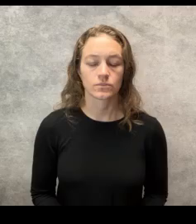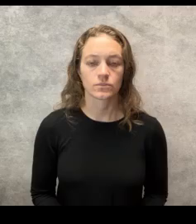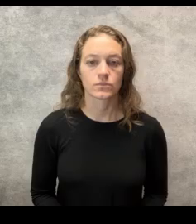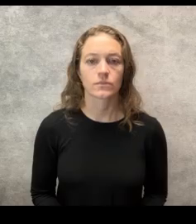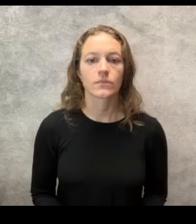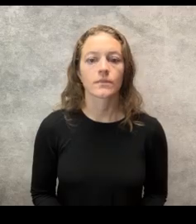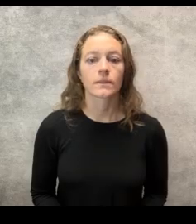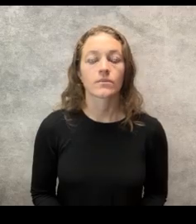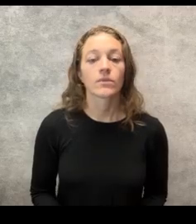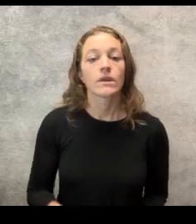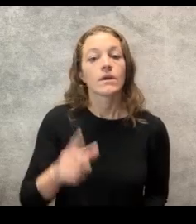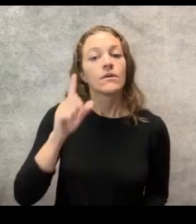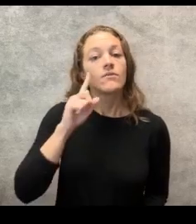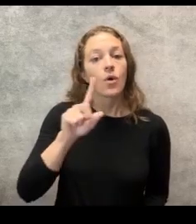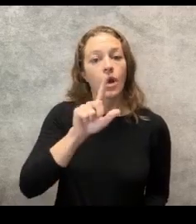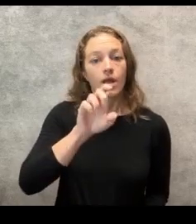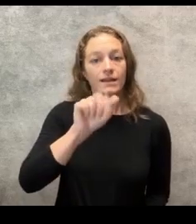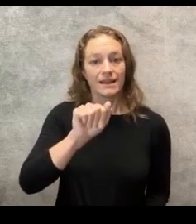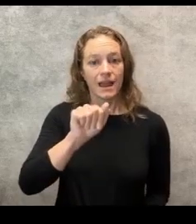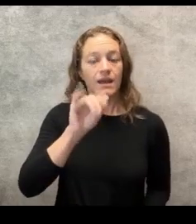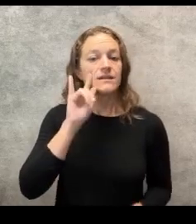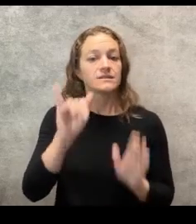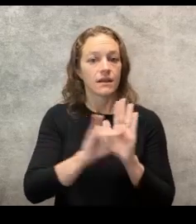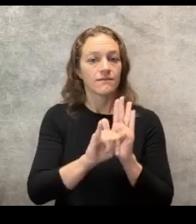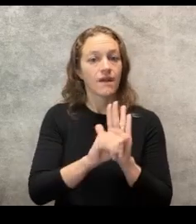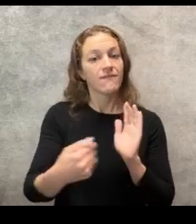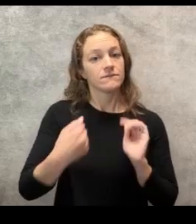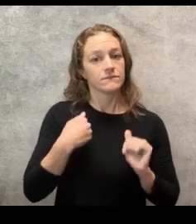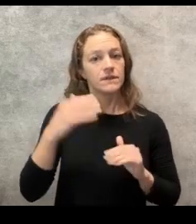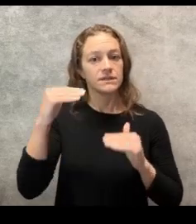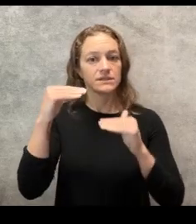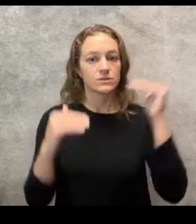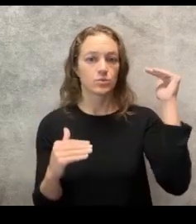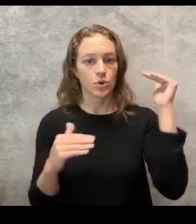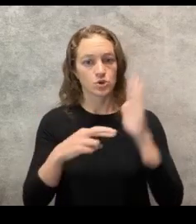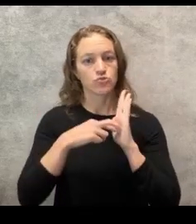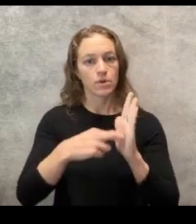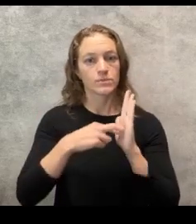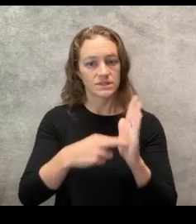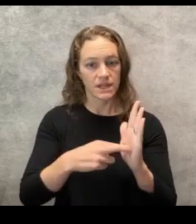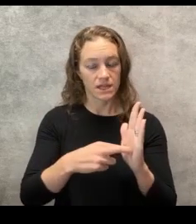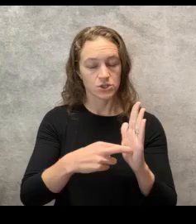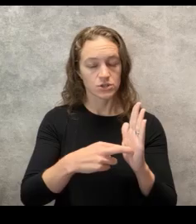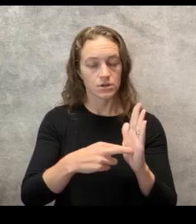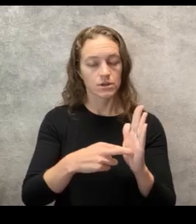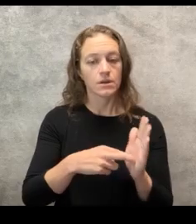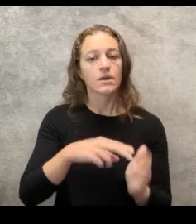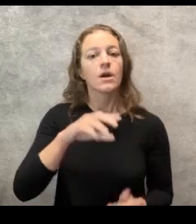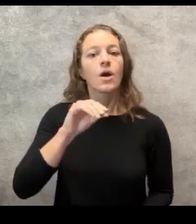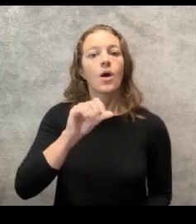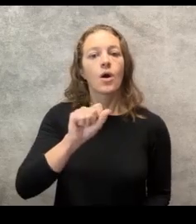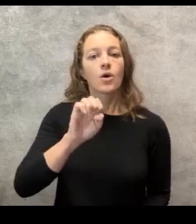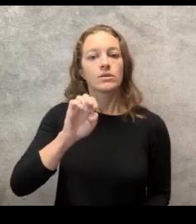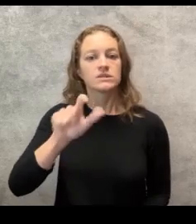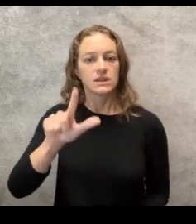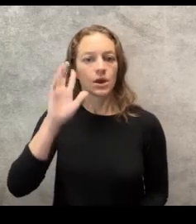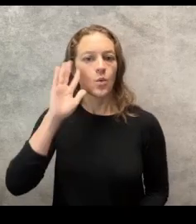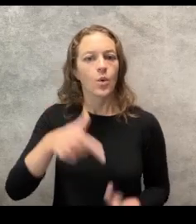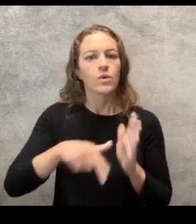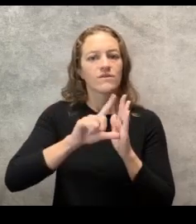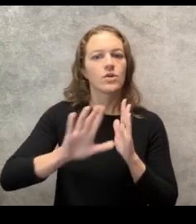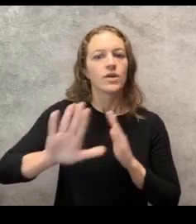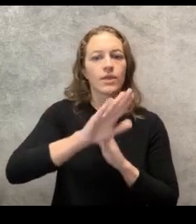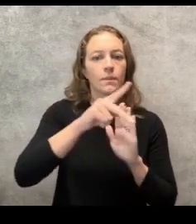For LEAs identified as having a disproportionate representation, the OSEAL reviews